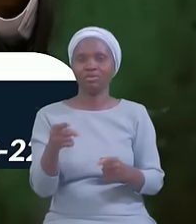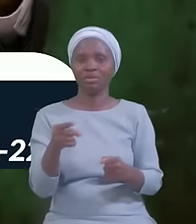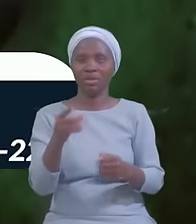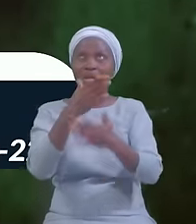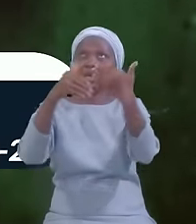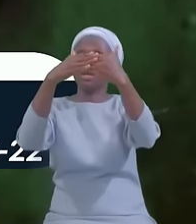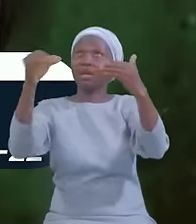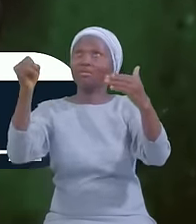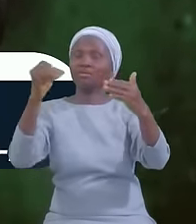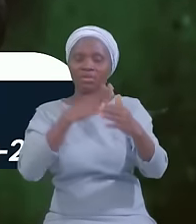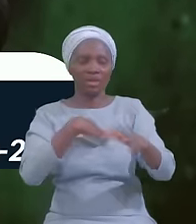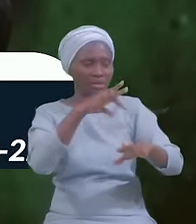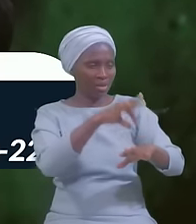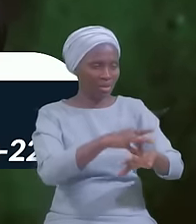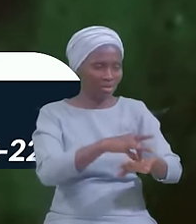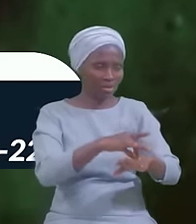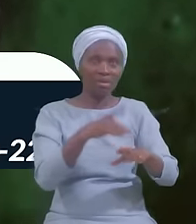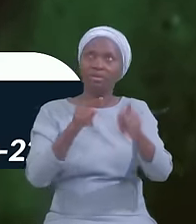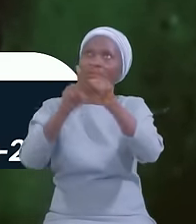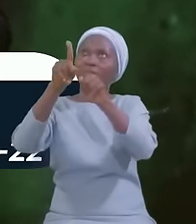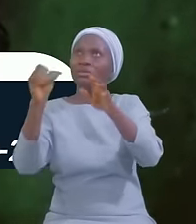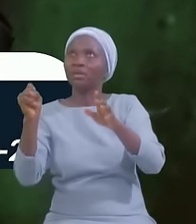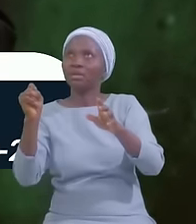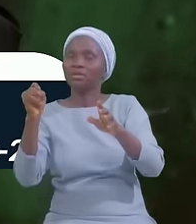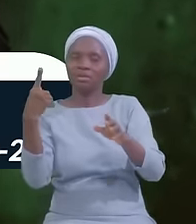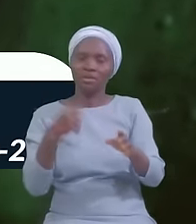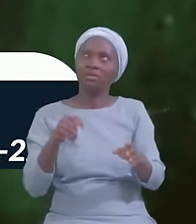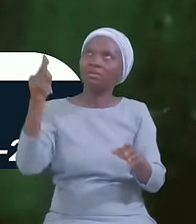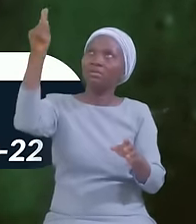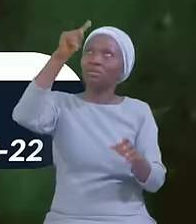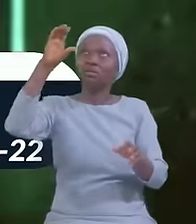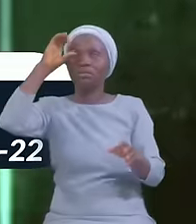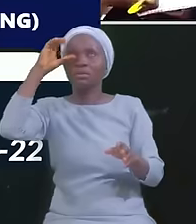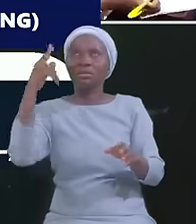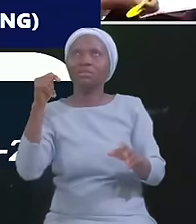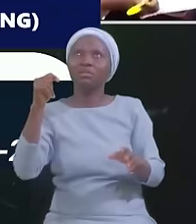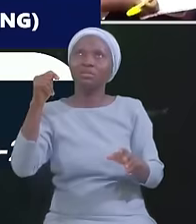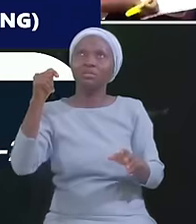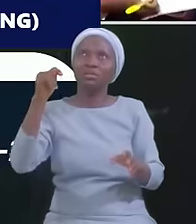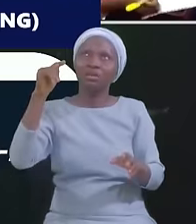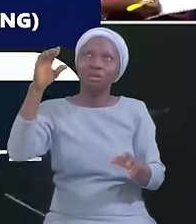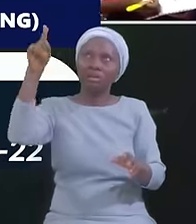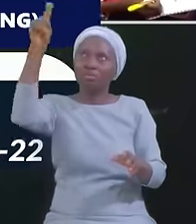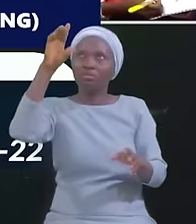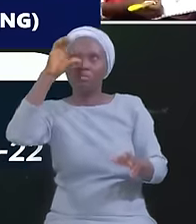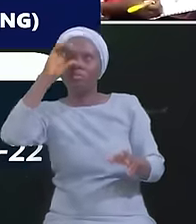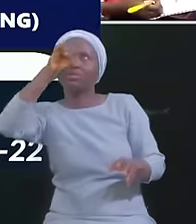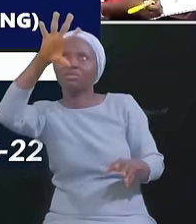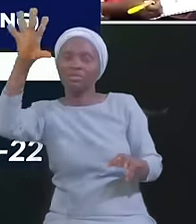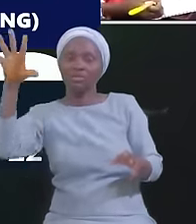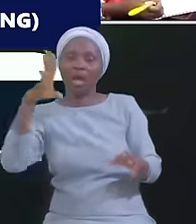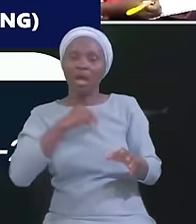earth, the stars, the sun, the moon, and all the planets in